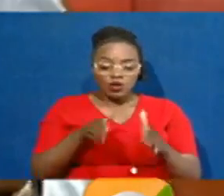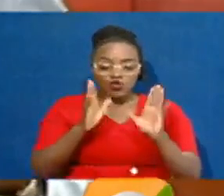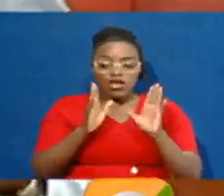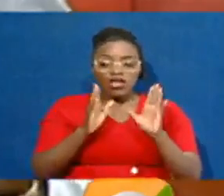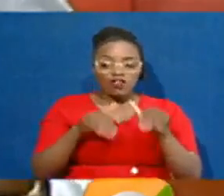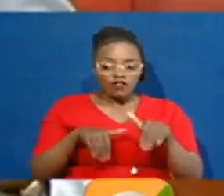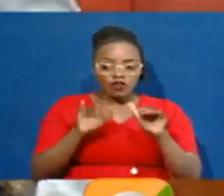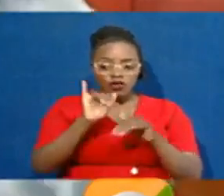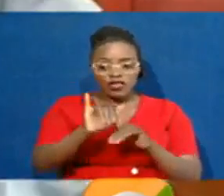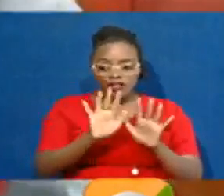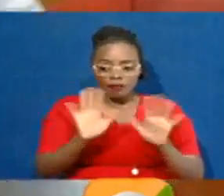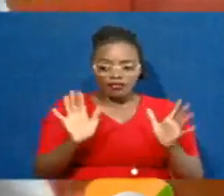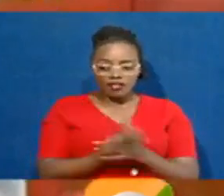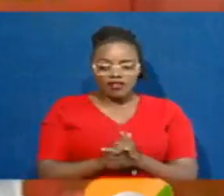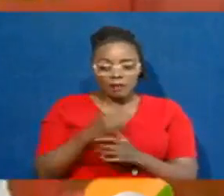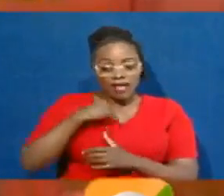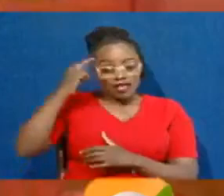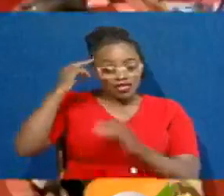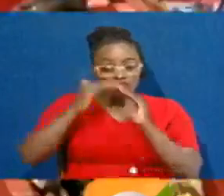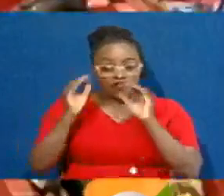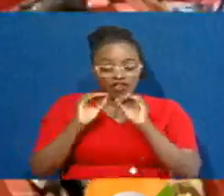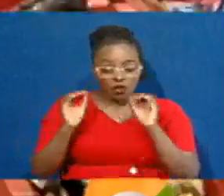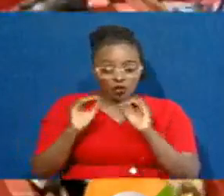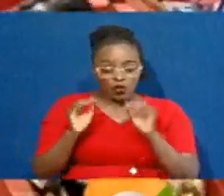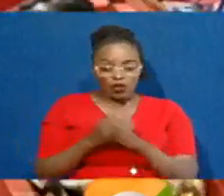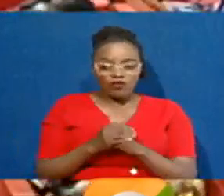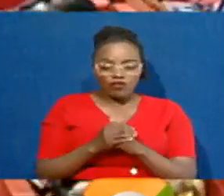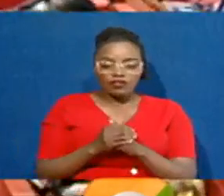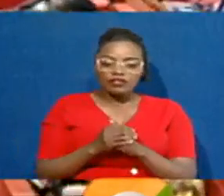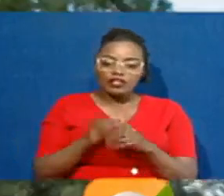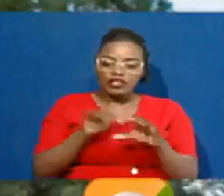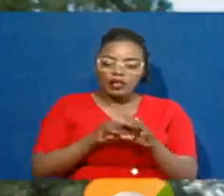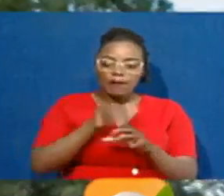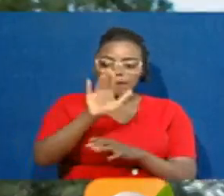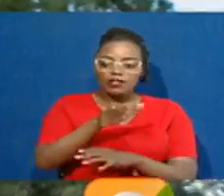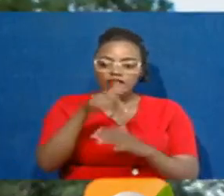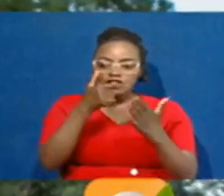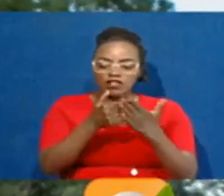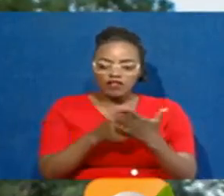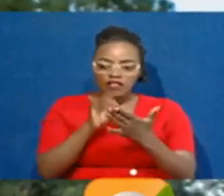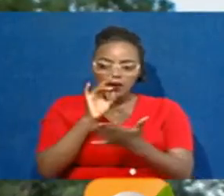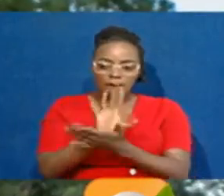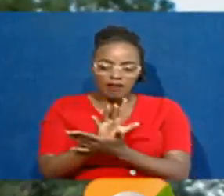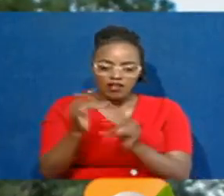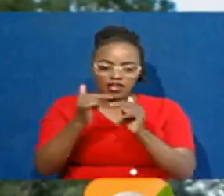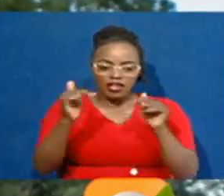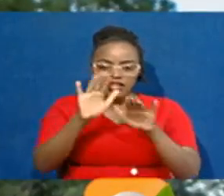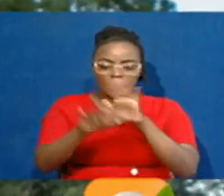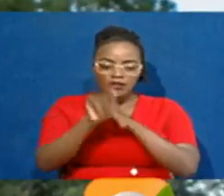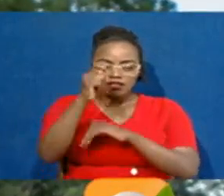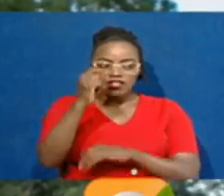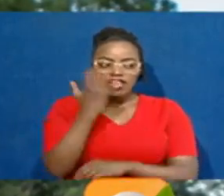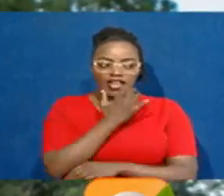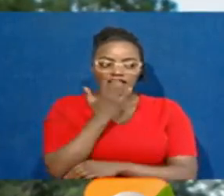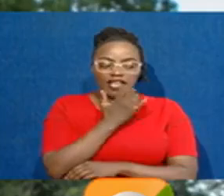traffic. Speaker, I don't think it's fair. You have been protected. As members of the National Assembly debated the impeachment motion against Deputy President